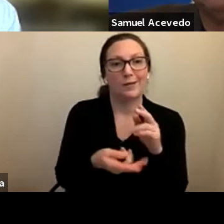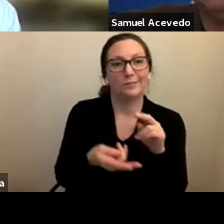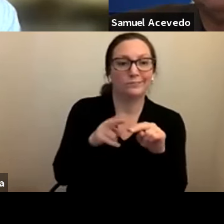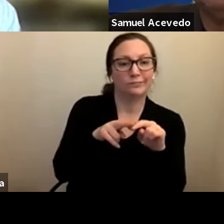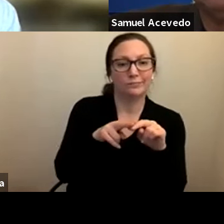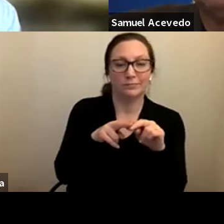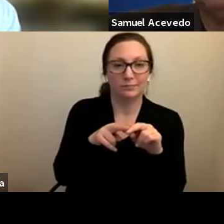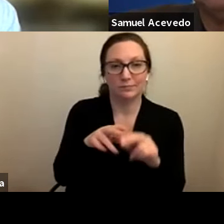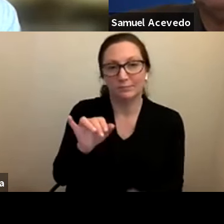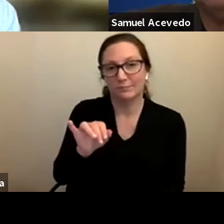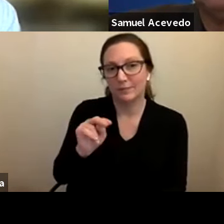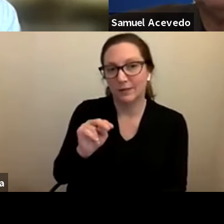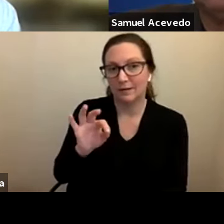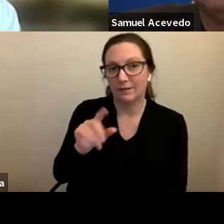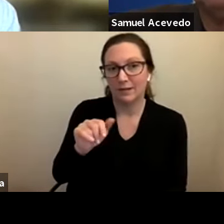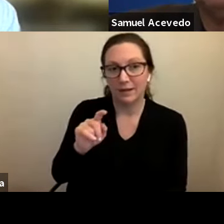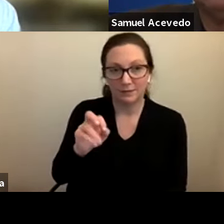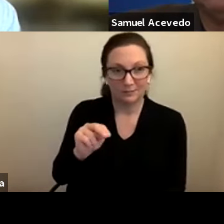that's why I think I mentioned that